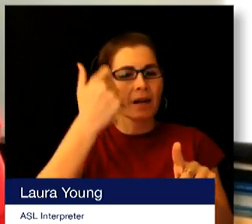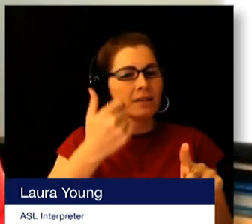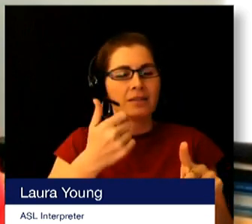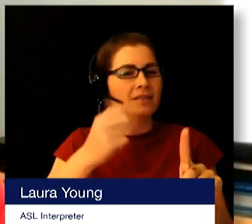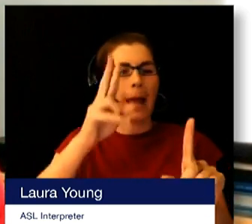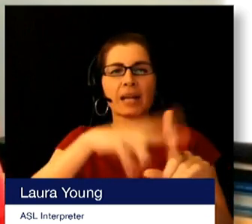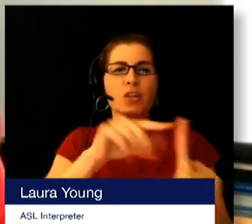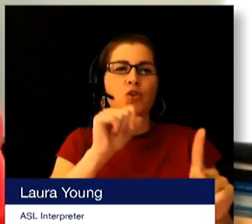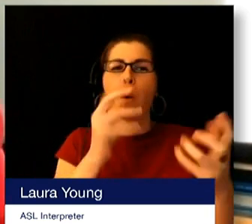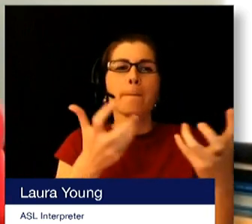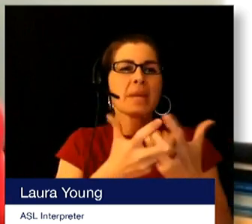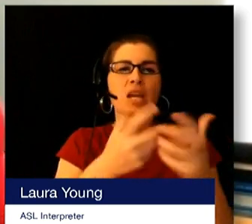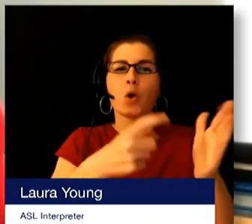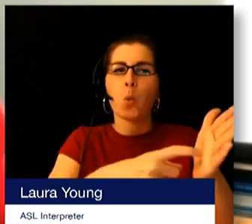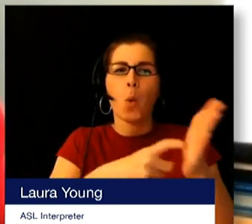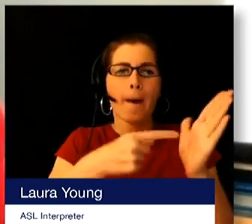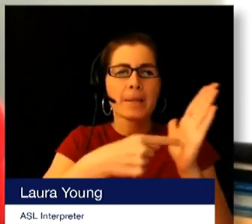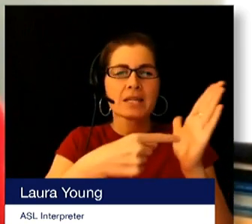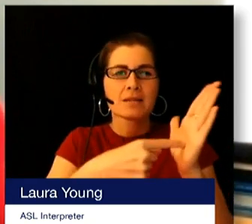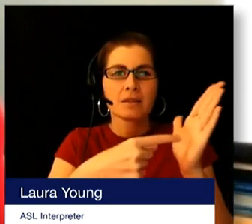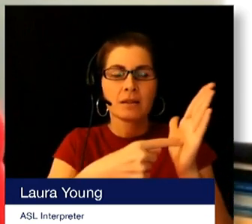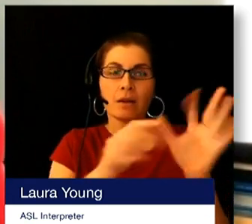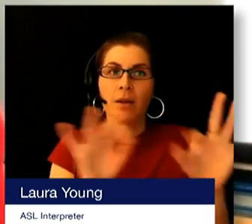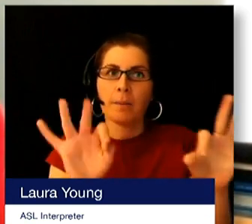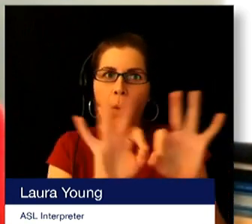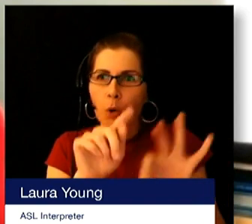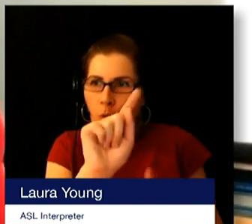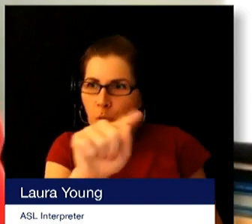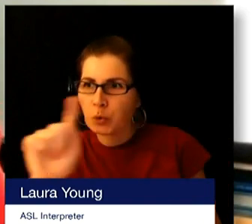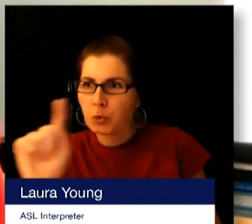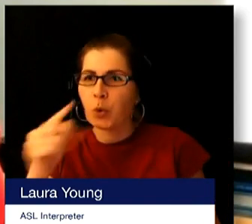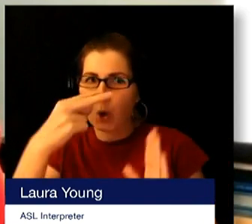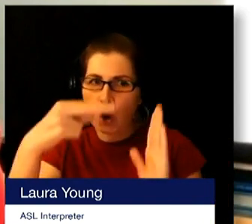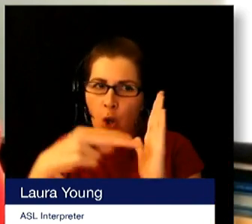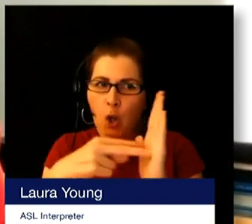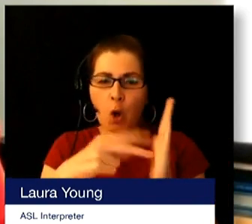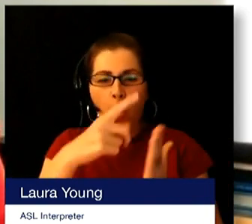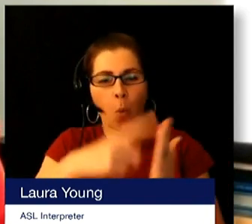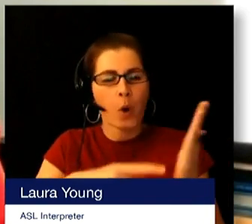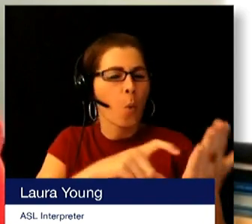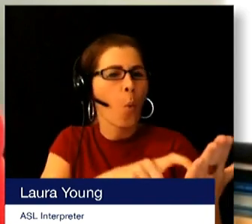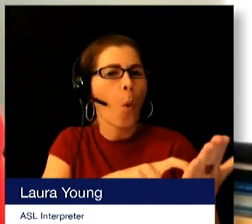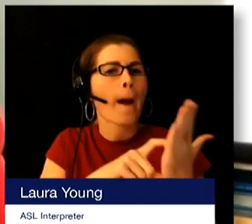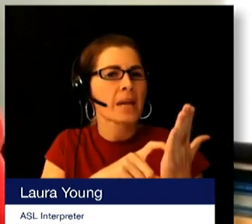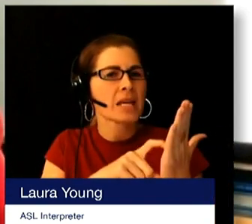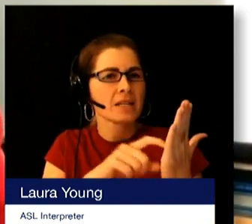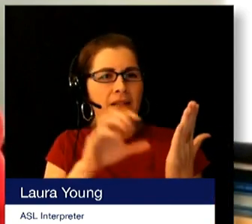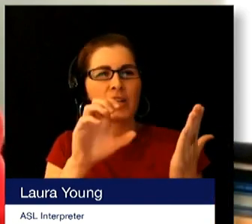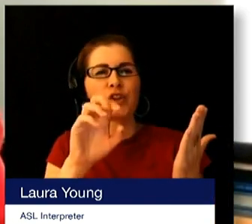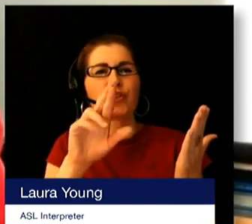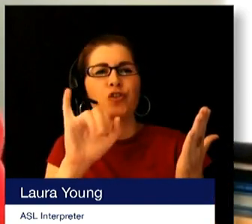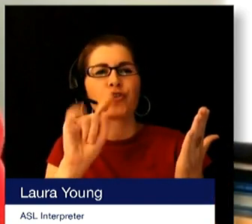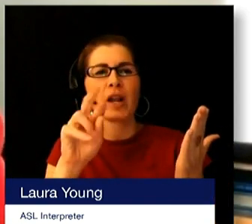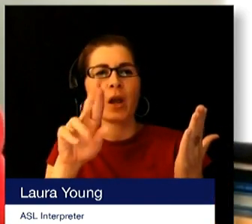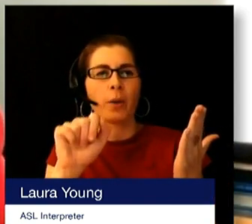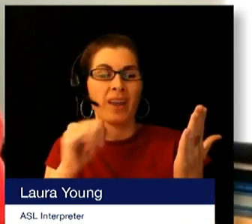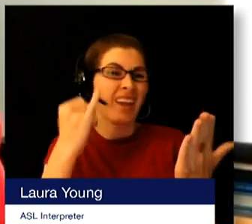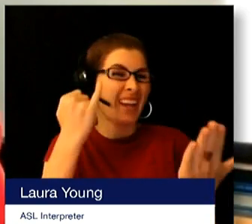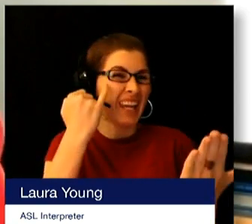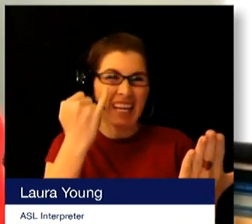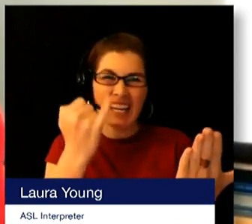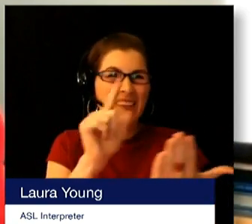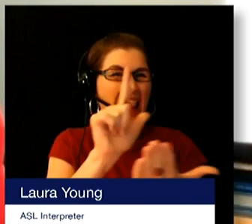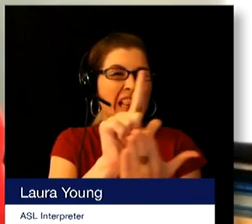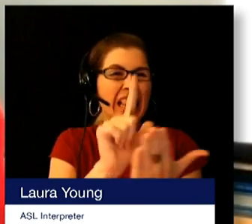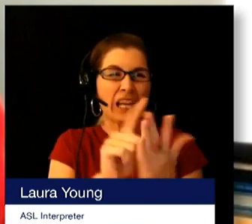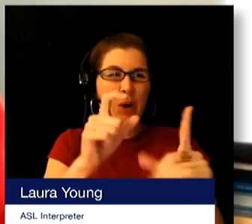criteria. So look into the statutes, look into that criteria. If you can't figure out the legal jargon that